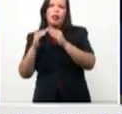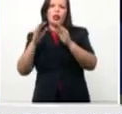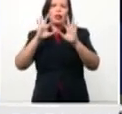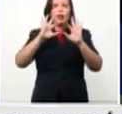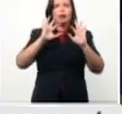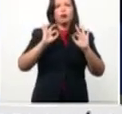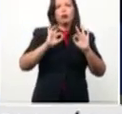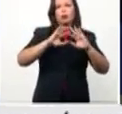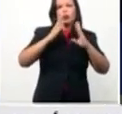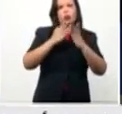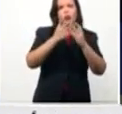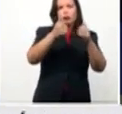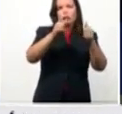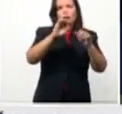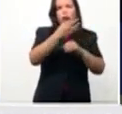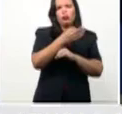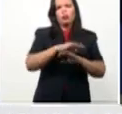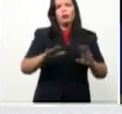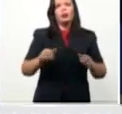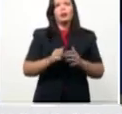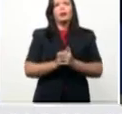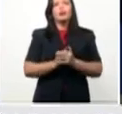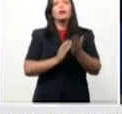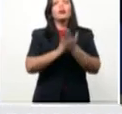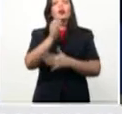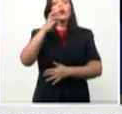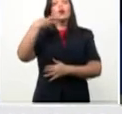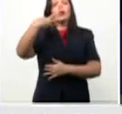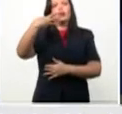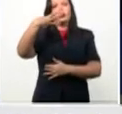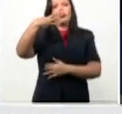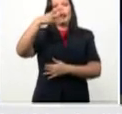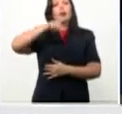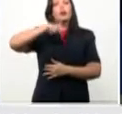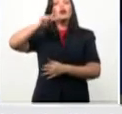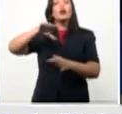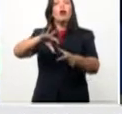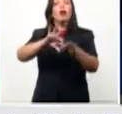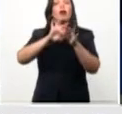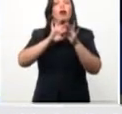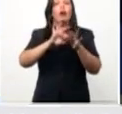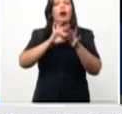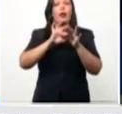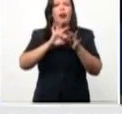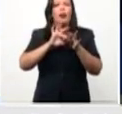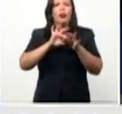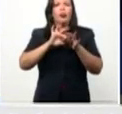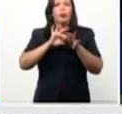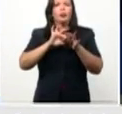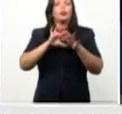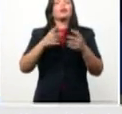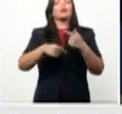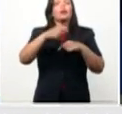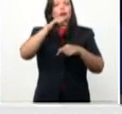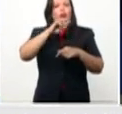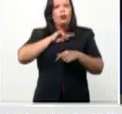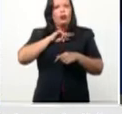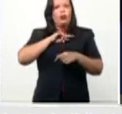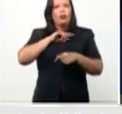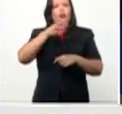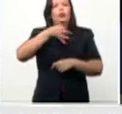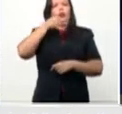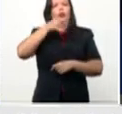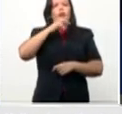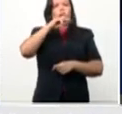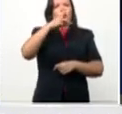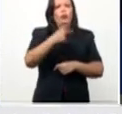epidemiologically discharged. And we report again 3 patients in serious condition that we mentioned yesterday. 2 are admitted in